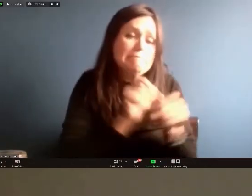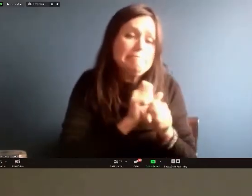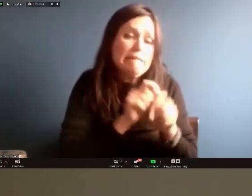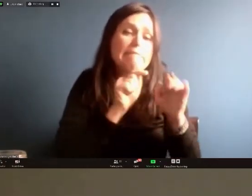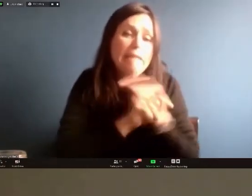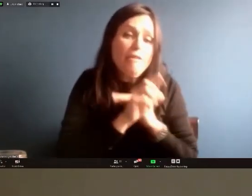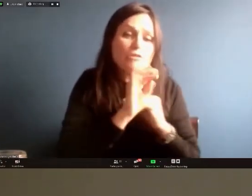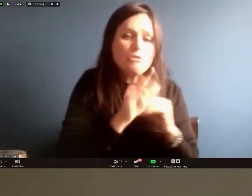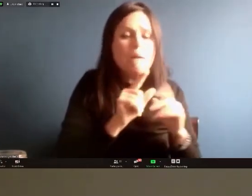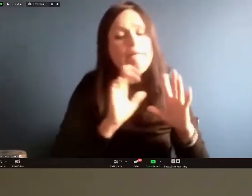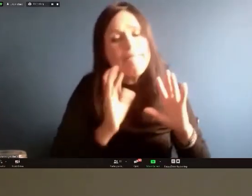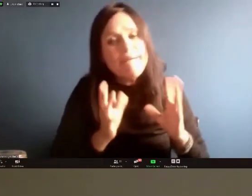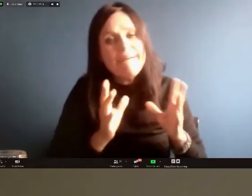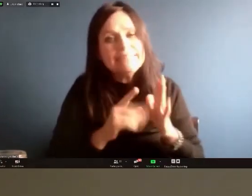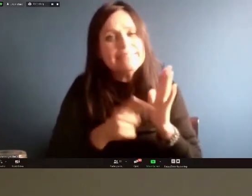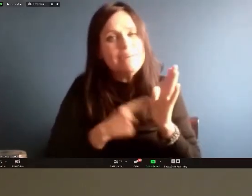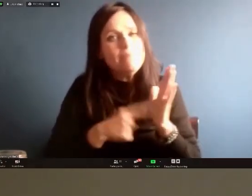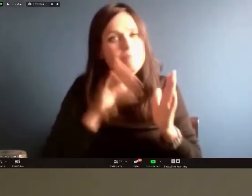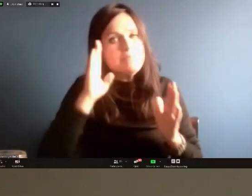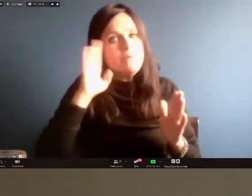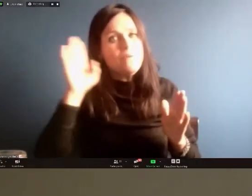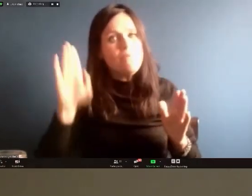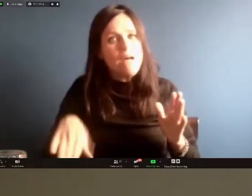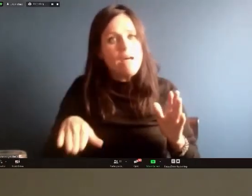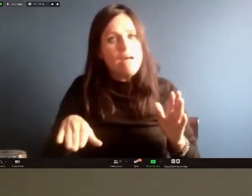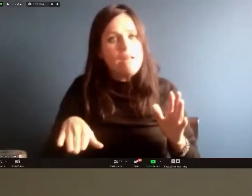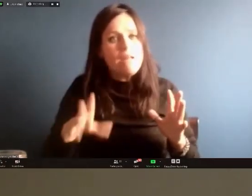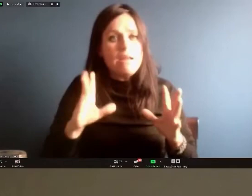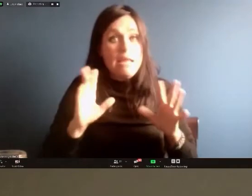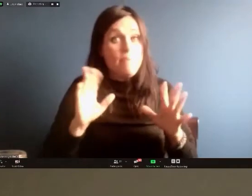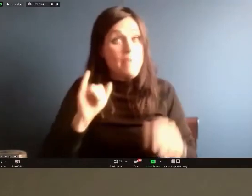I sometimes know that if